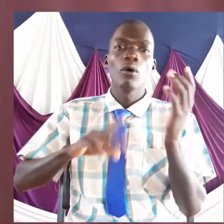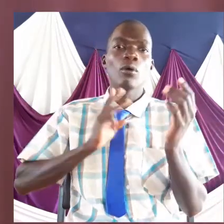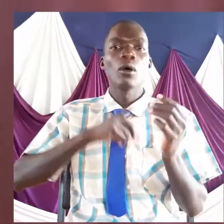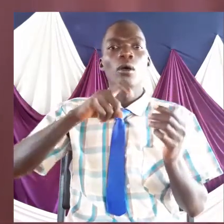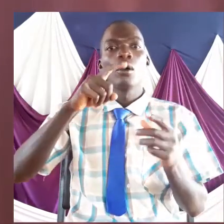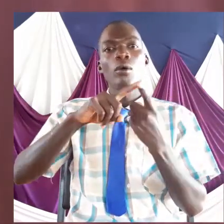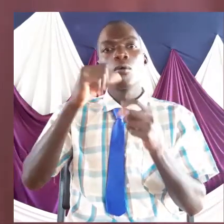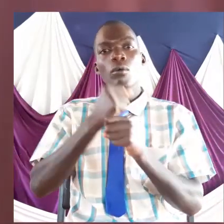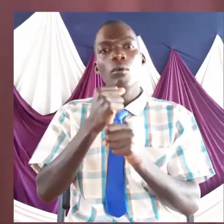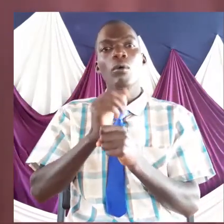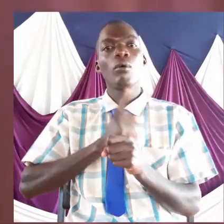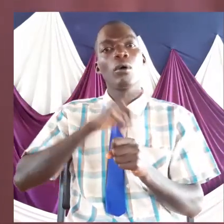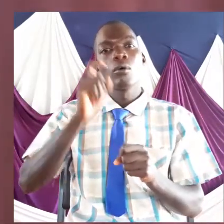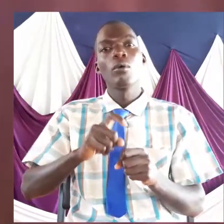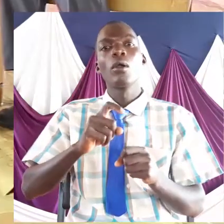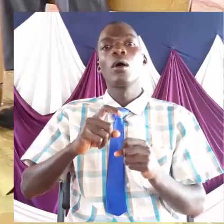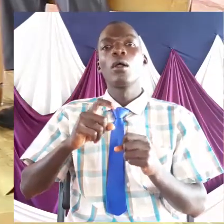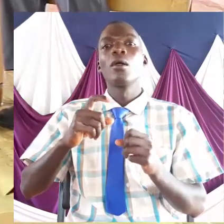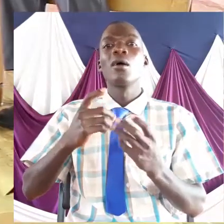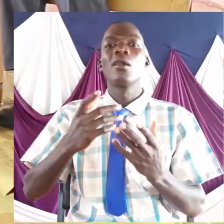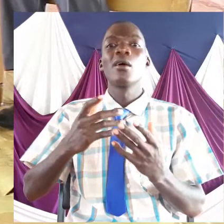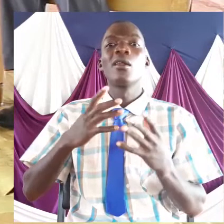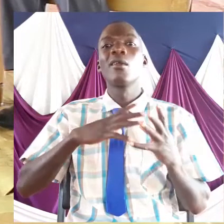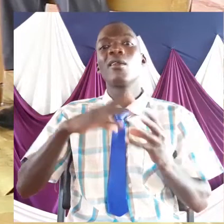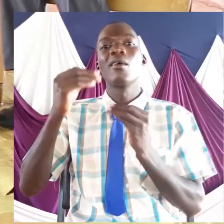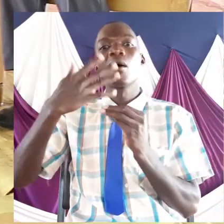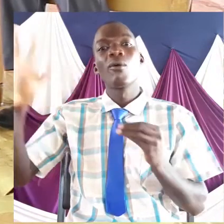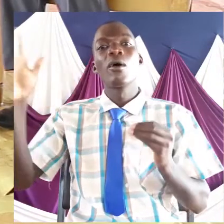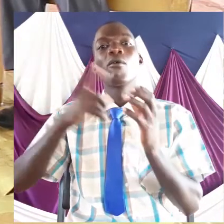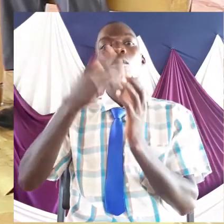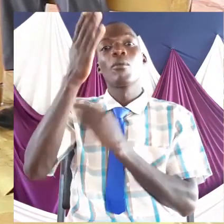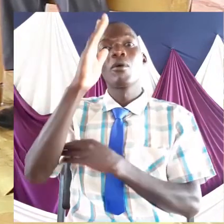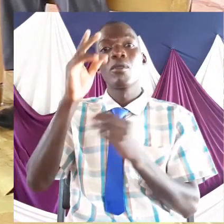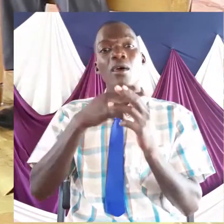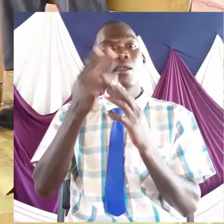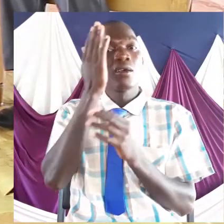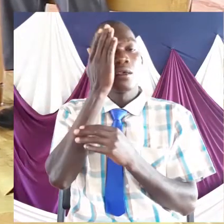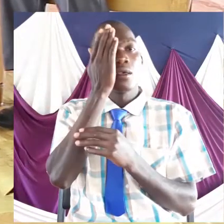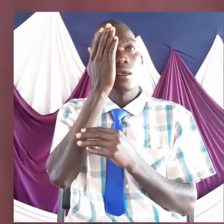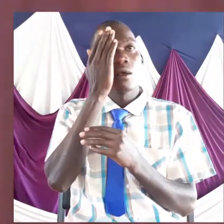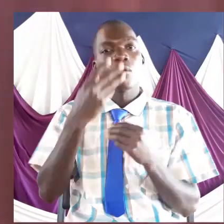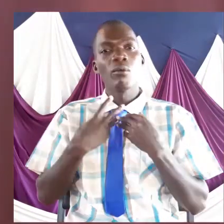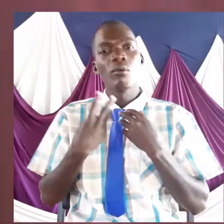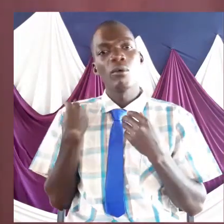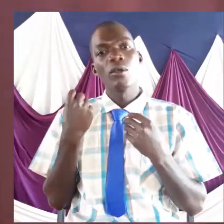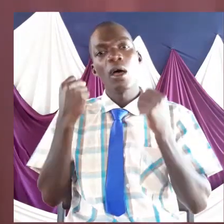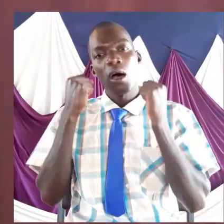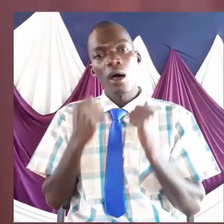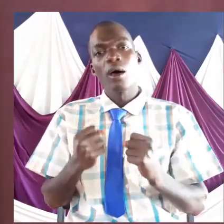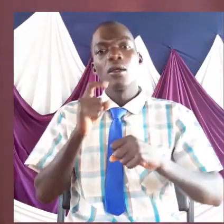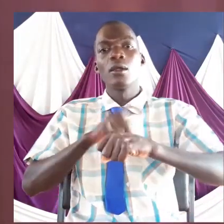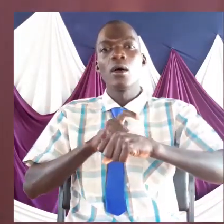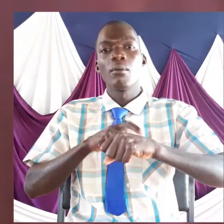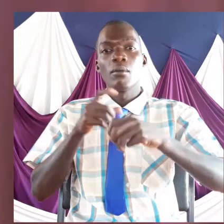Occasionally we drift away from God. So that is Israel then, was an anti-type, and therefore type, the